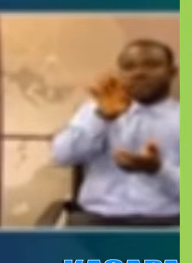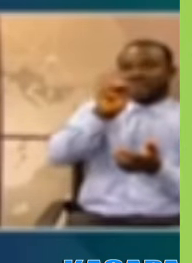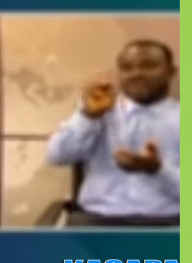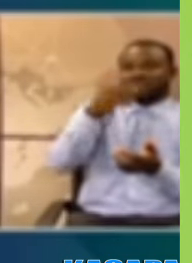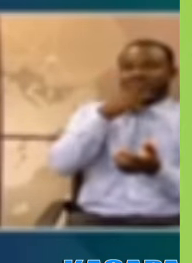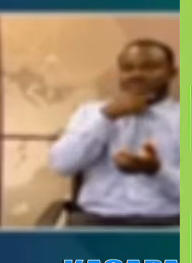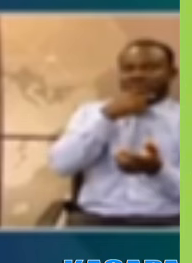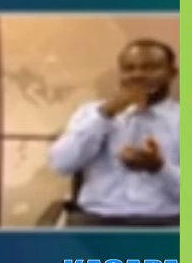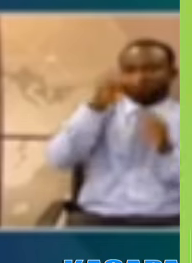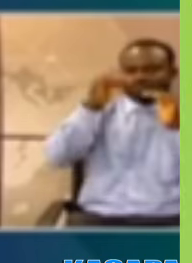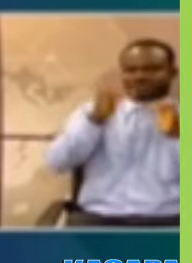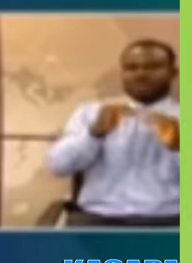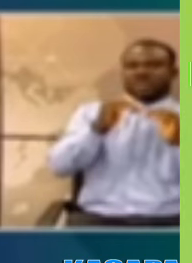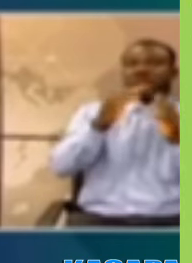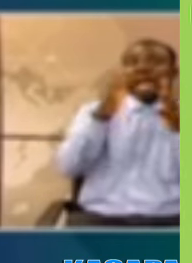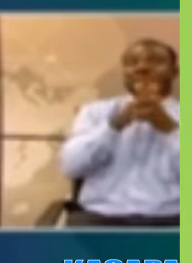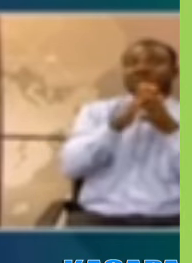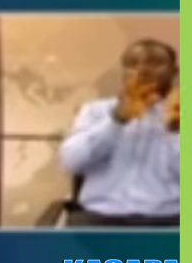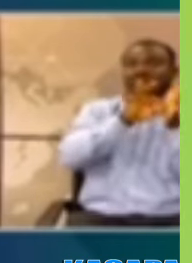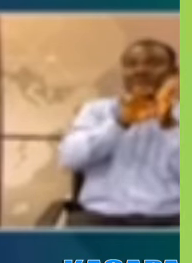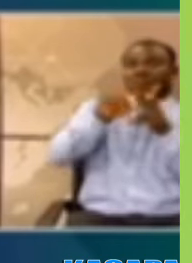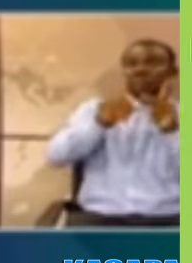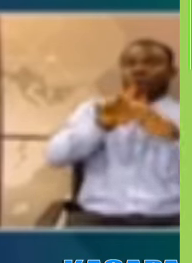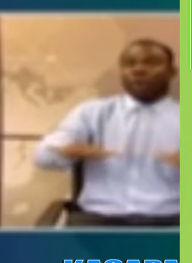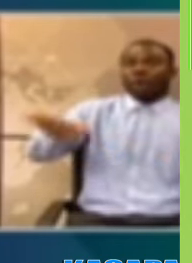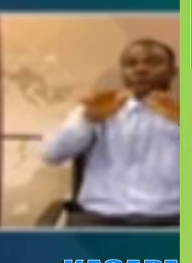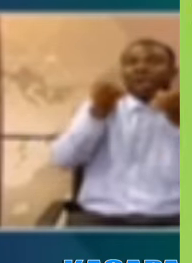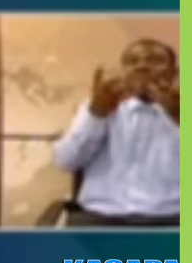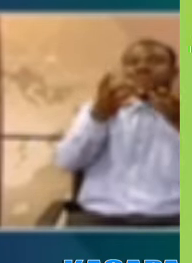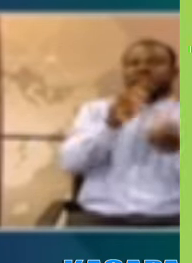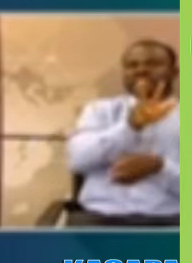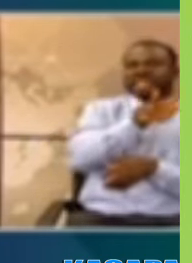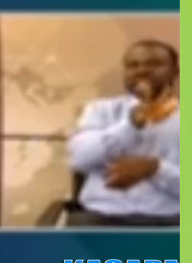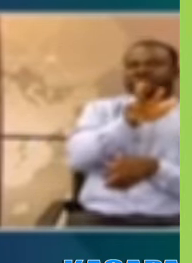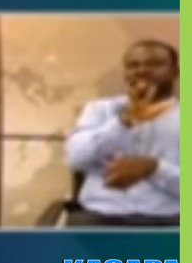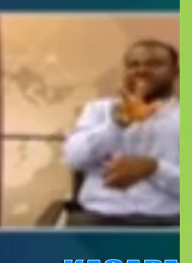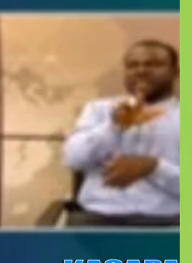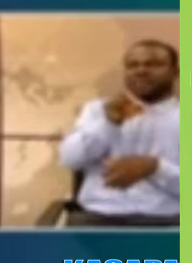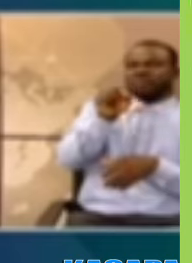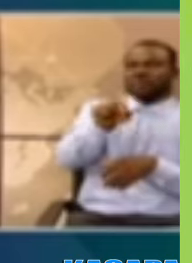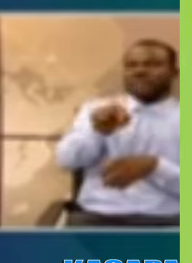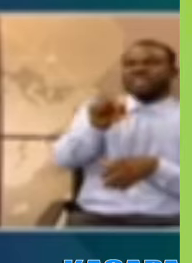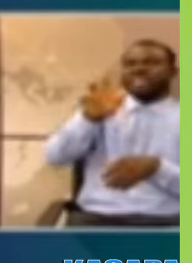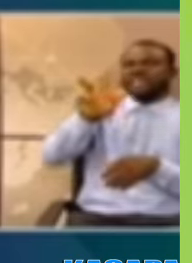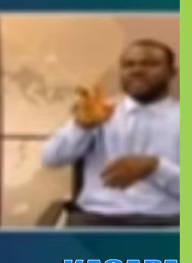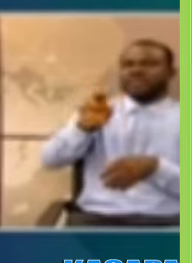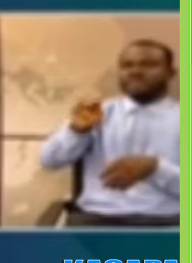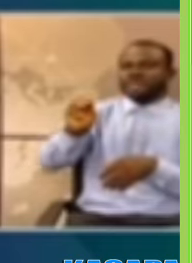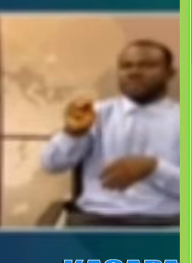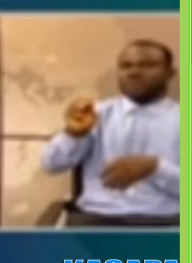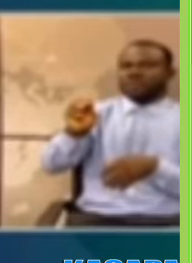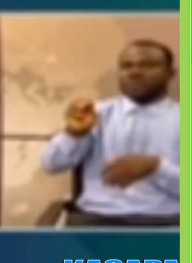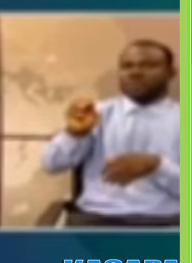misrepresentation. This is what you people will do. No more go to the baby. Yanko help him. Yama help him. Yen yes, but the okay and I